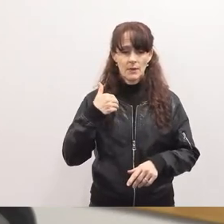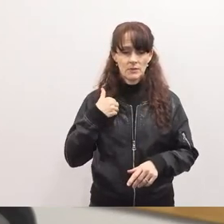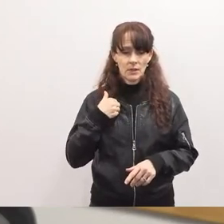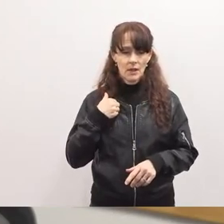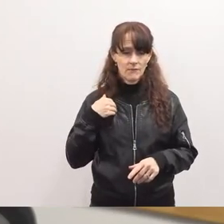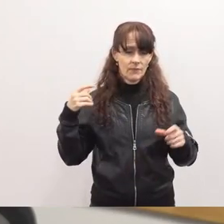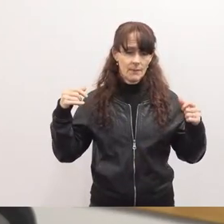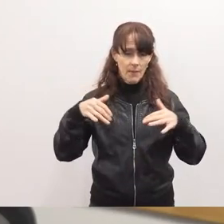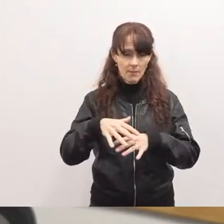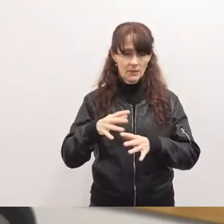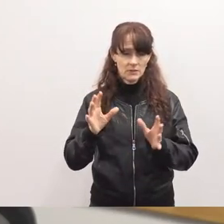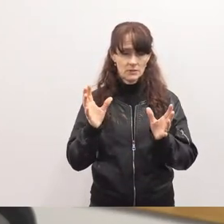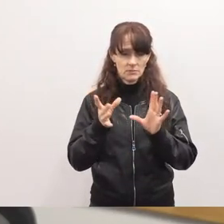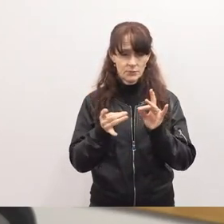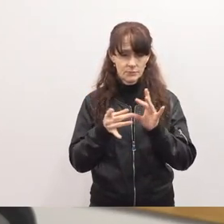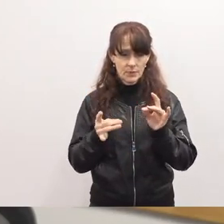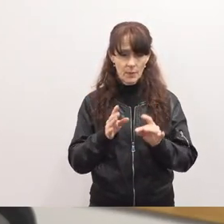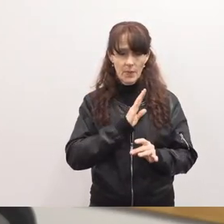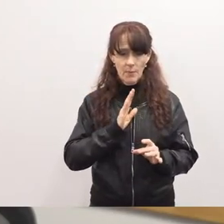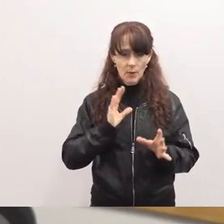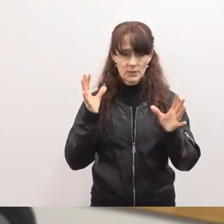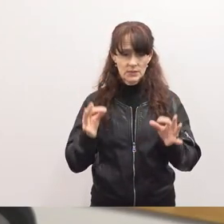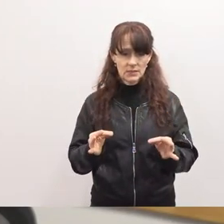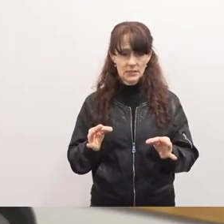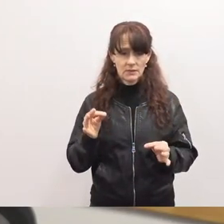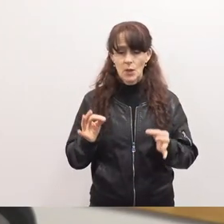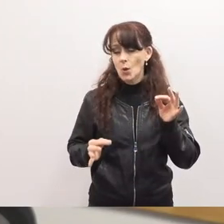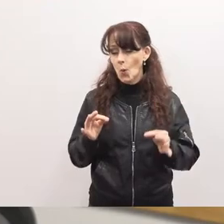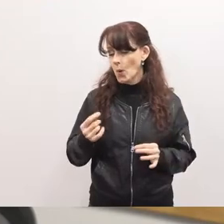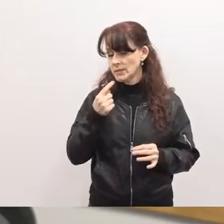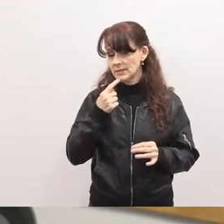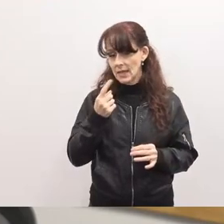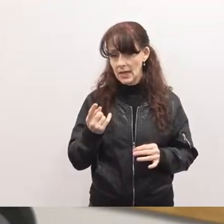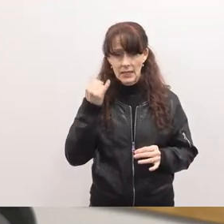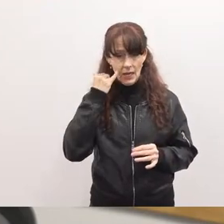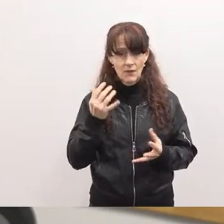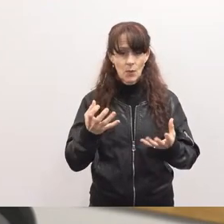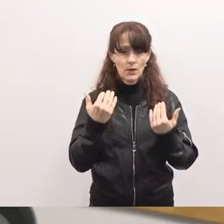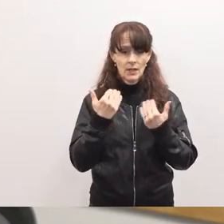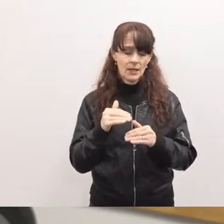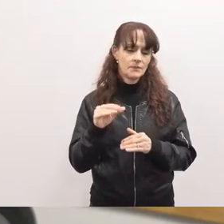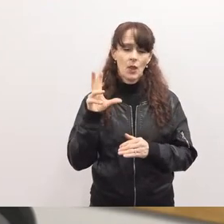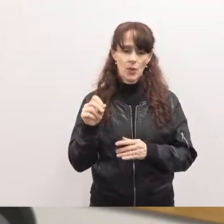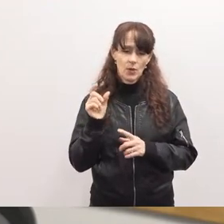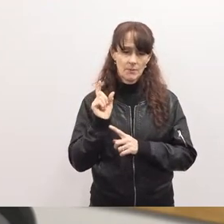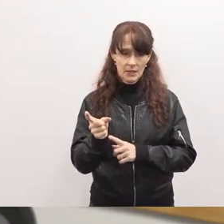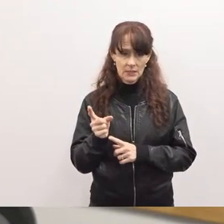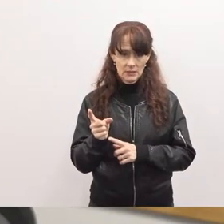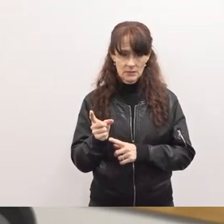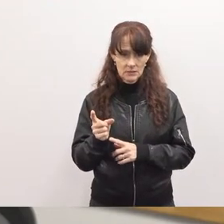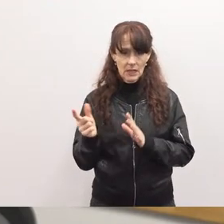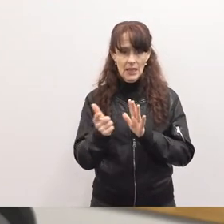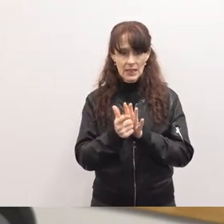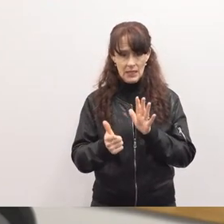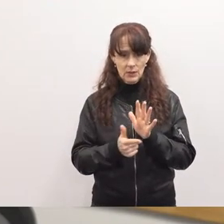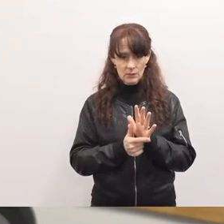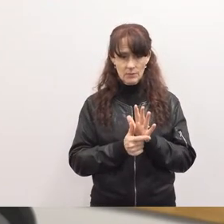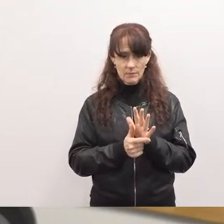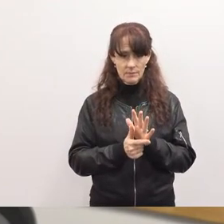comment. The board can decide that. What the courts have said is that if you want to limit it to 30 minutes, that's legal and